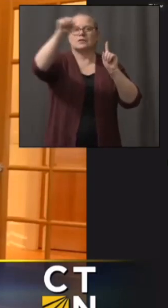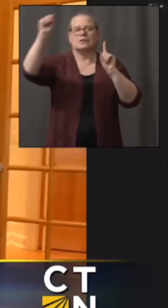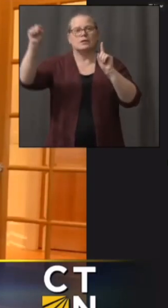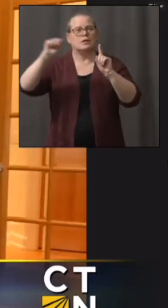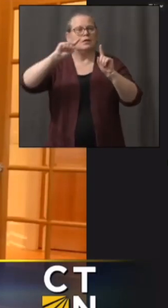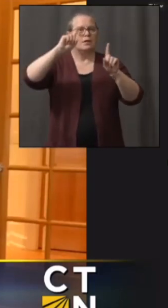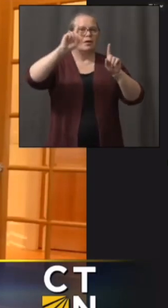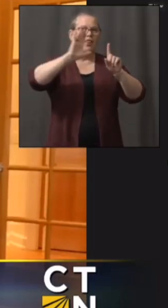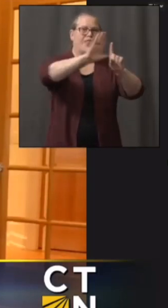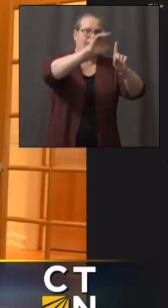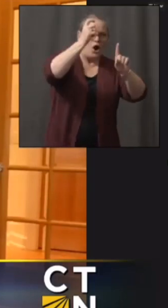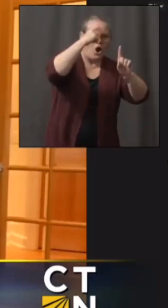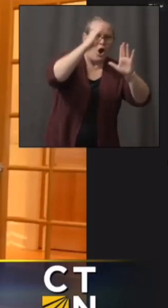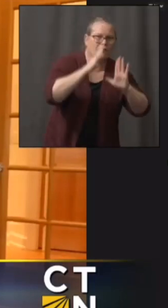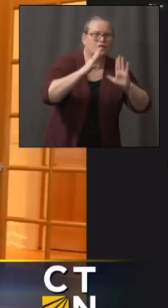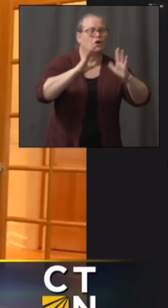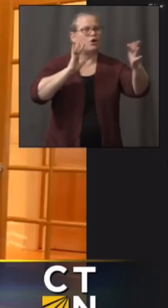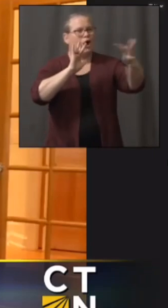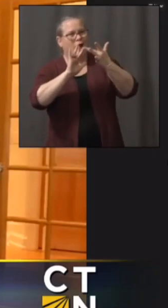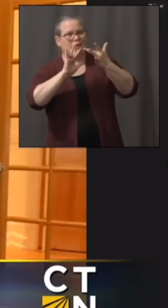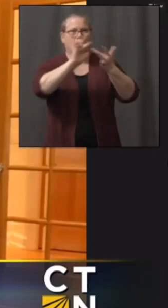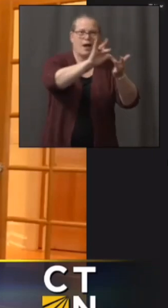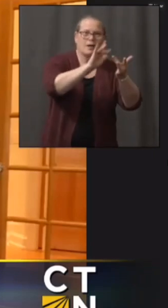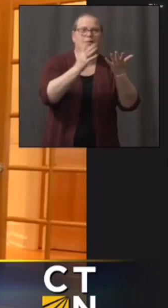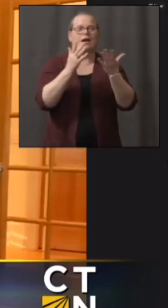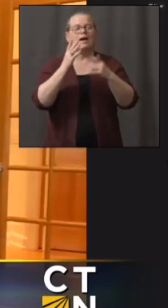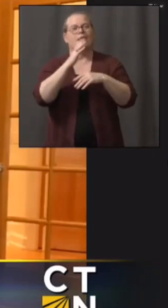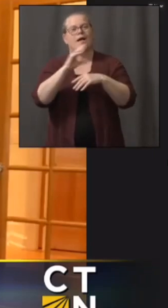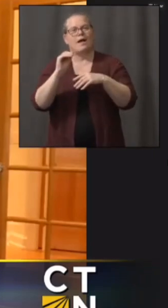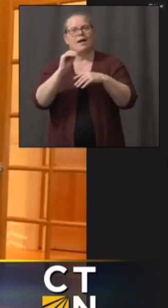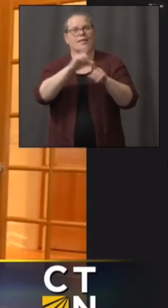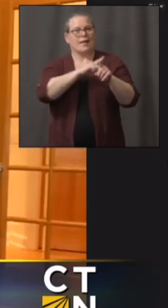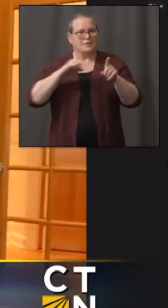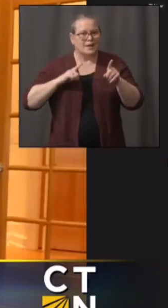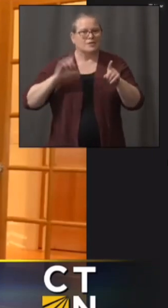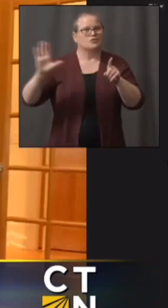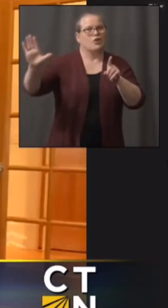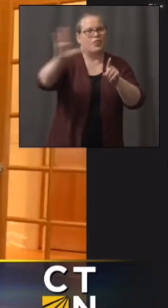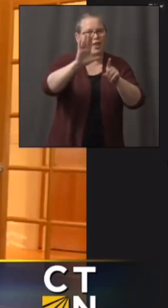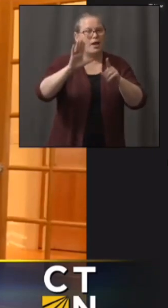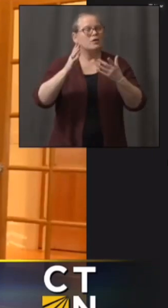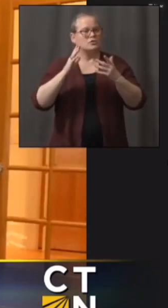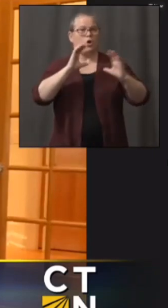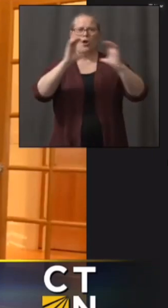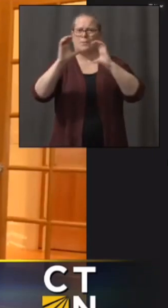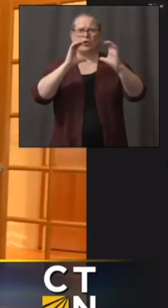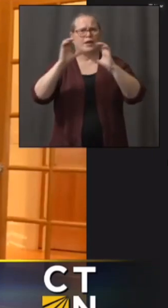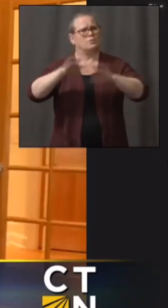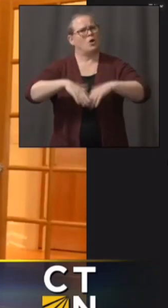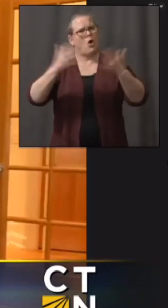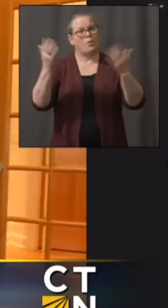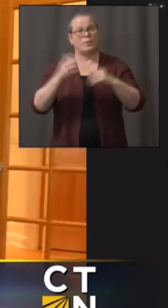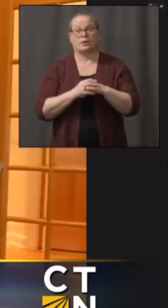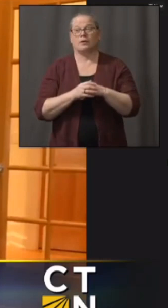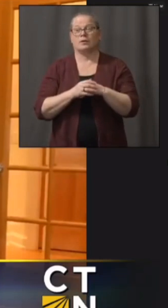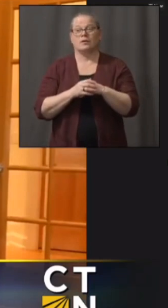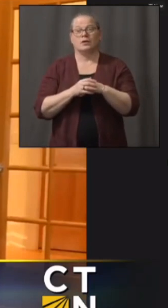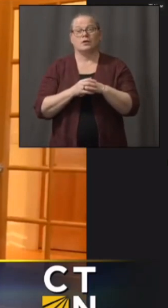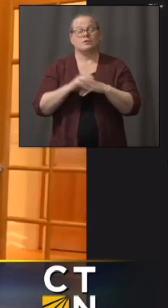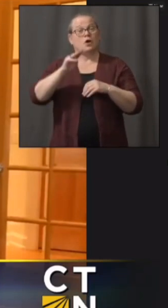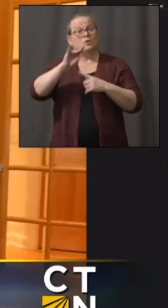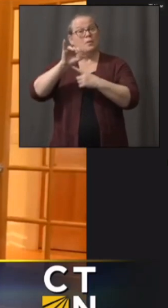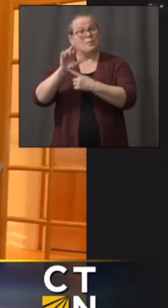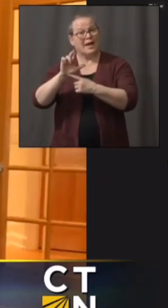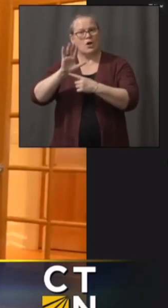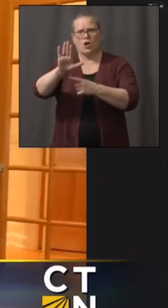and keep the lines of communication wide open. And we really appreciate the tremendous partnership of the mayor and all of her counterparts around the state who've